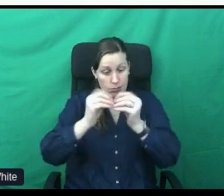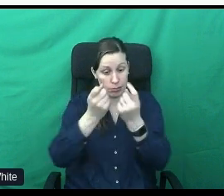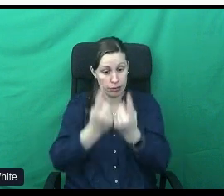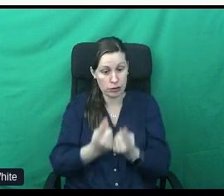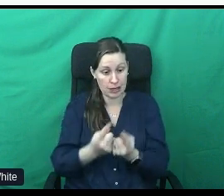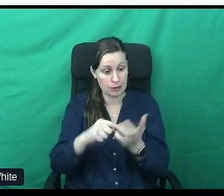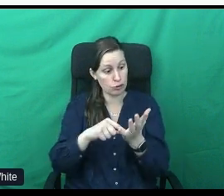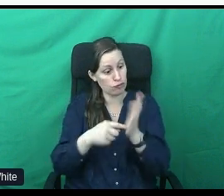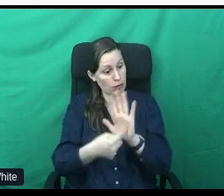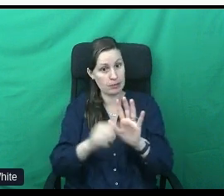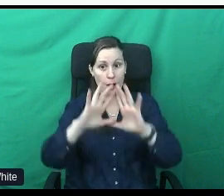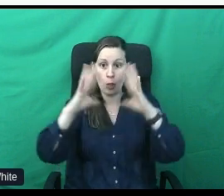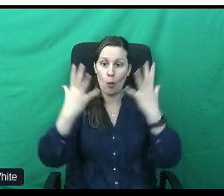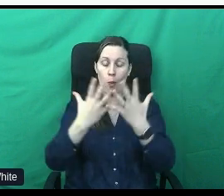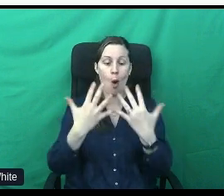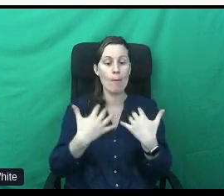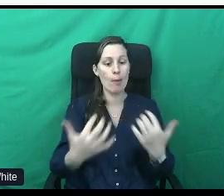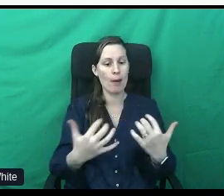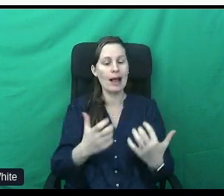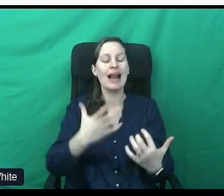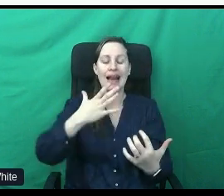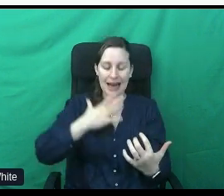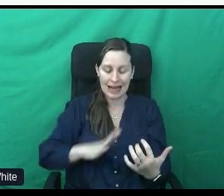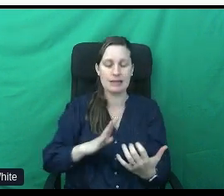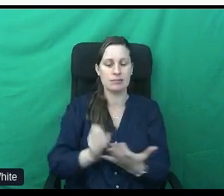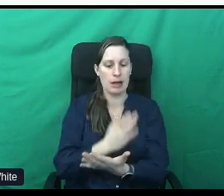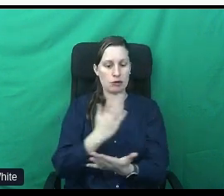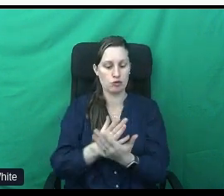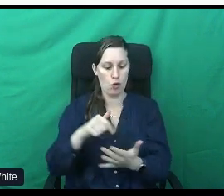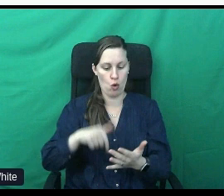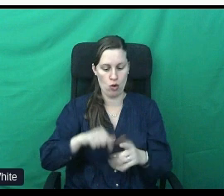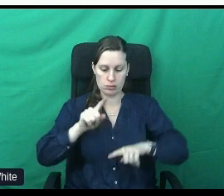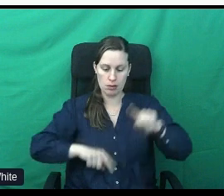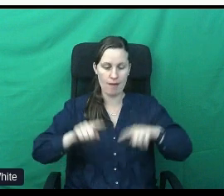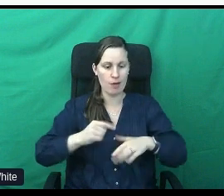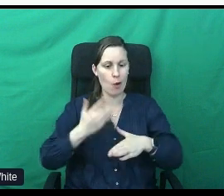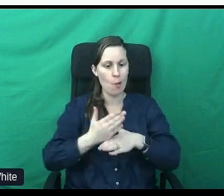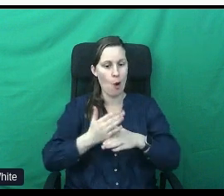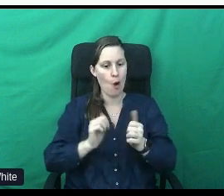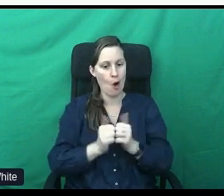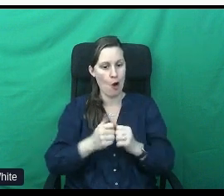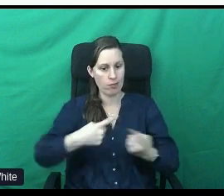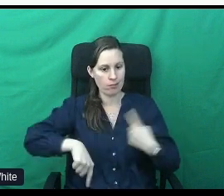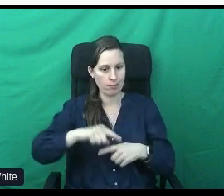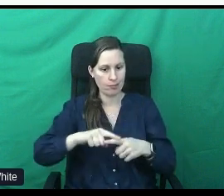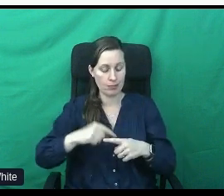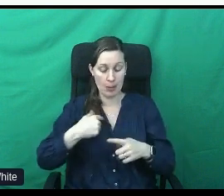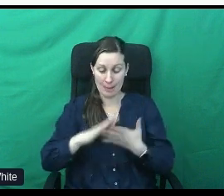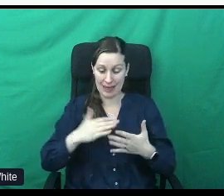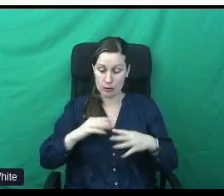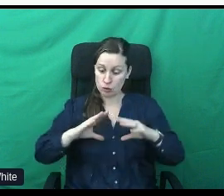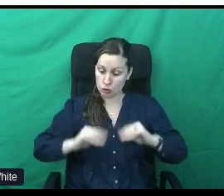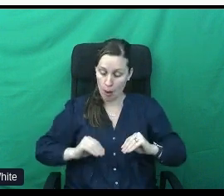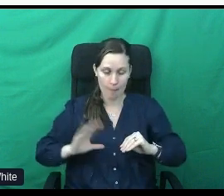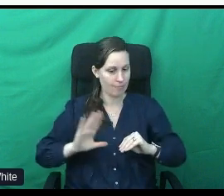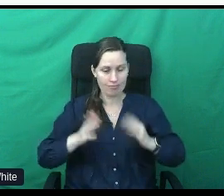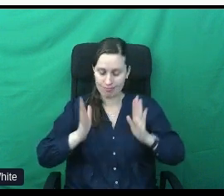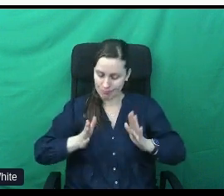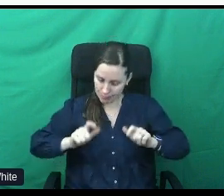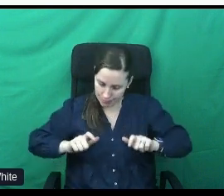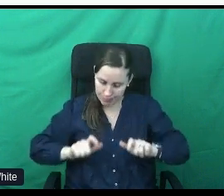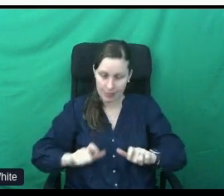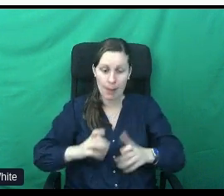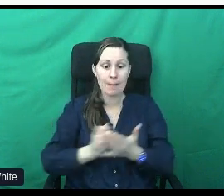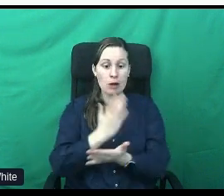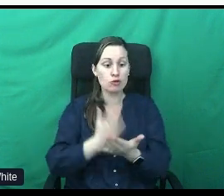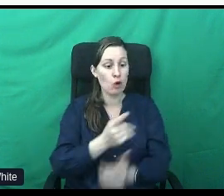world's populations, it needs to have a more diverse workforce when it comes to disability, which means we can't stop here. Making sure that every job can be done